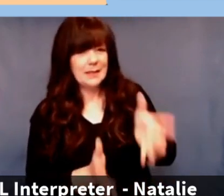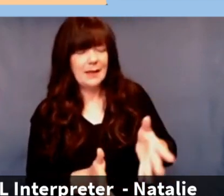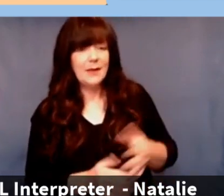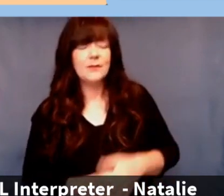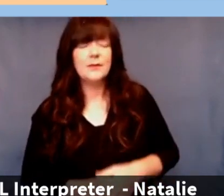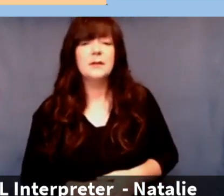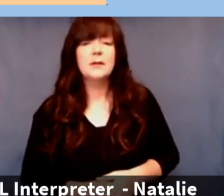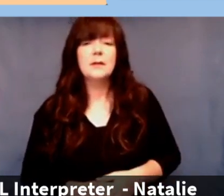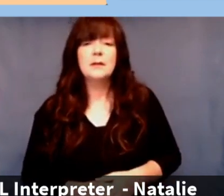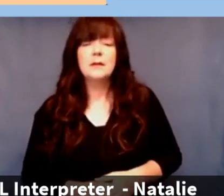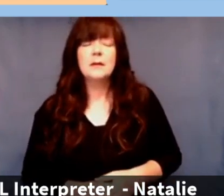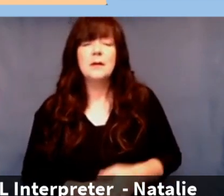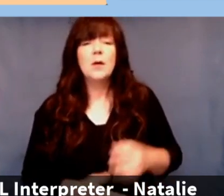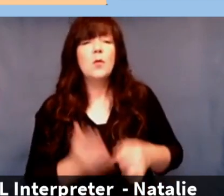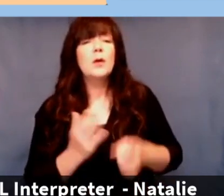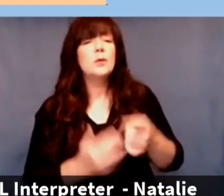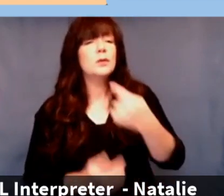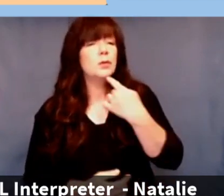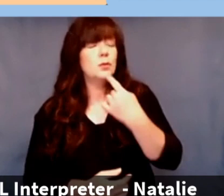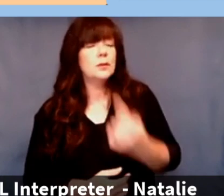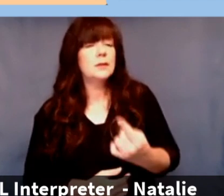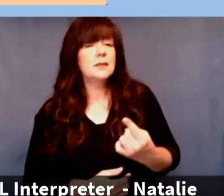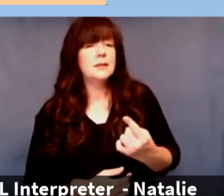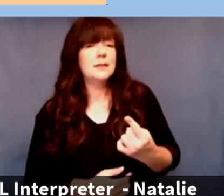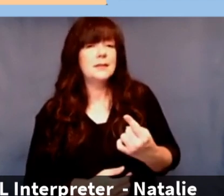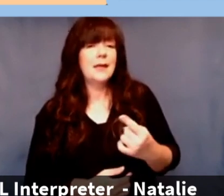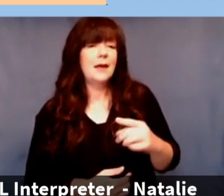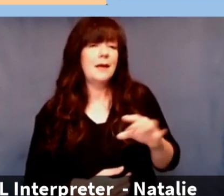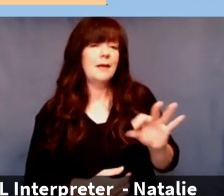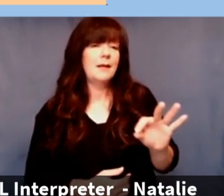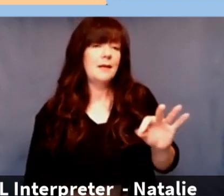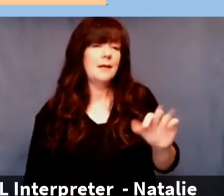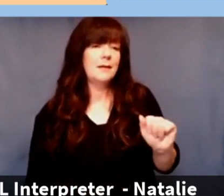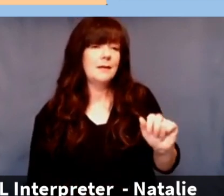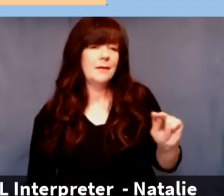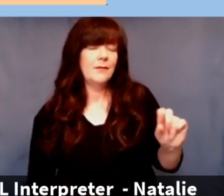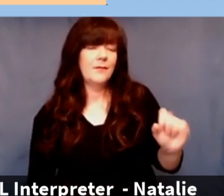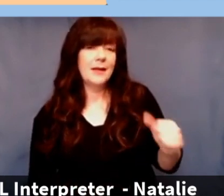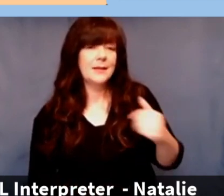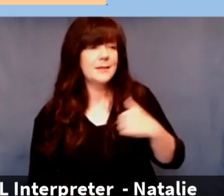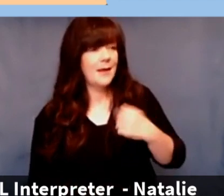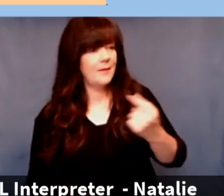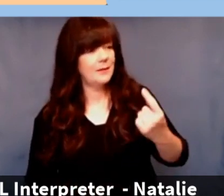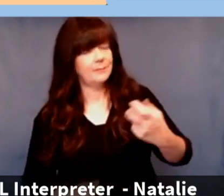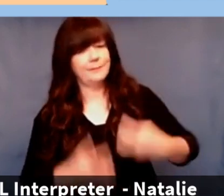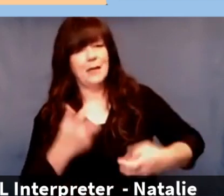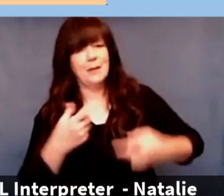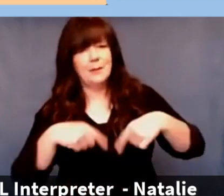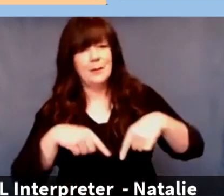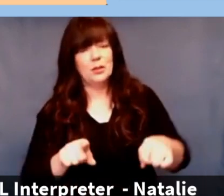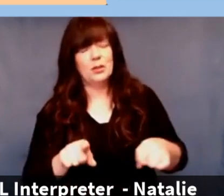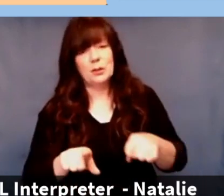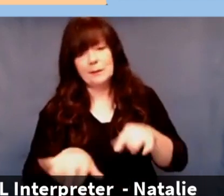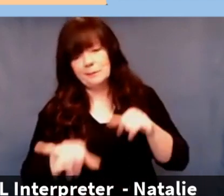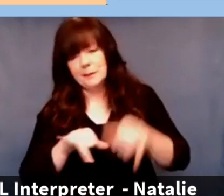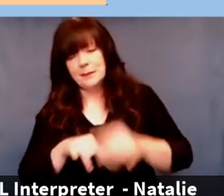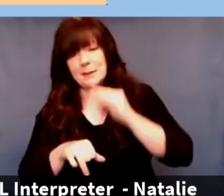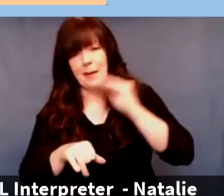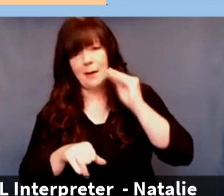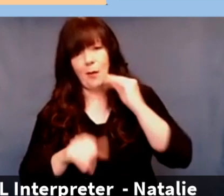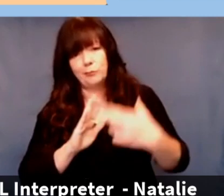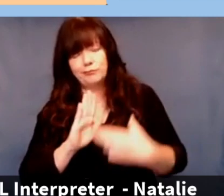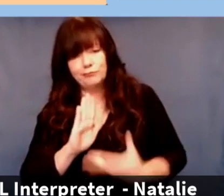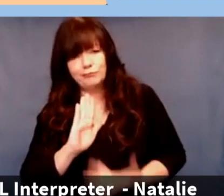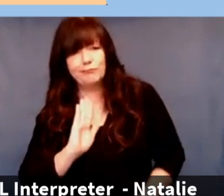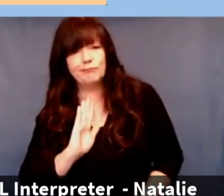you say to fans who might be having a little bit of a hard time during quarantine? What do you say to them?